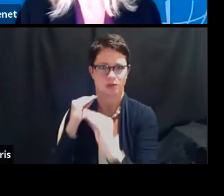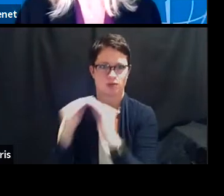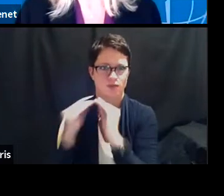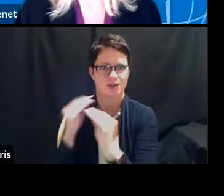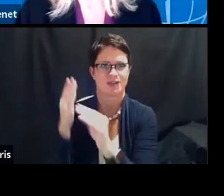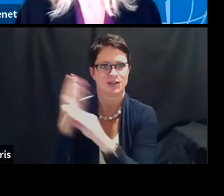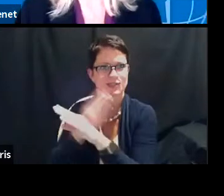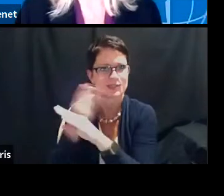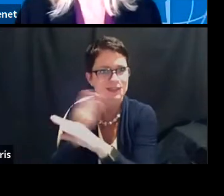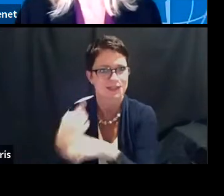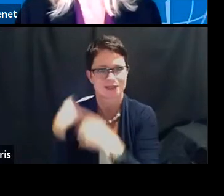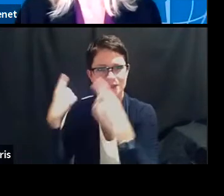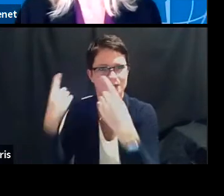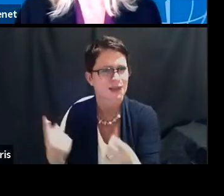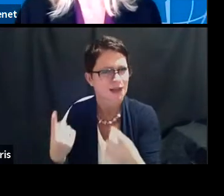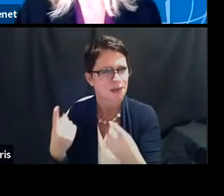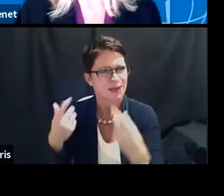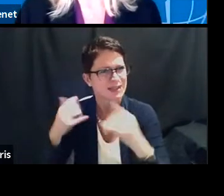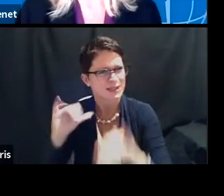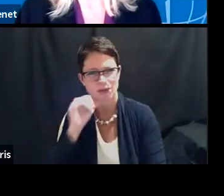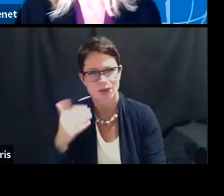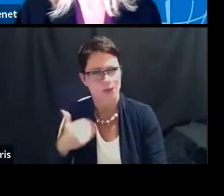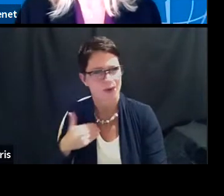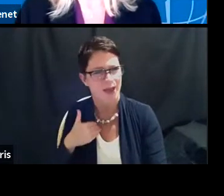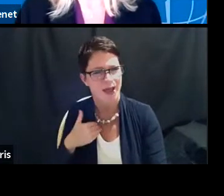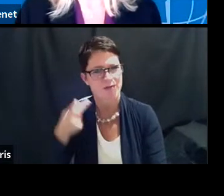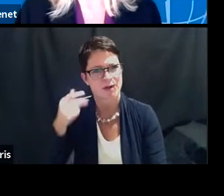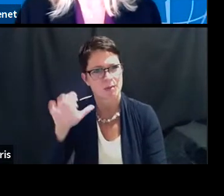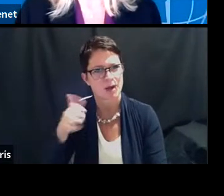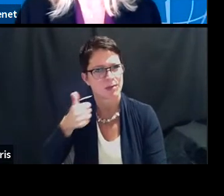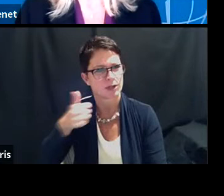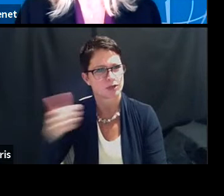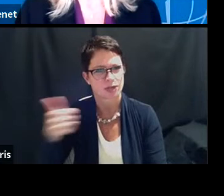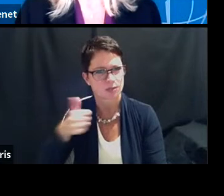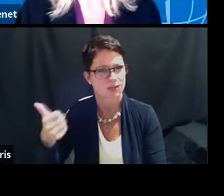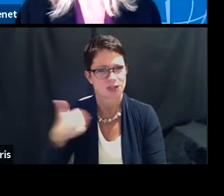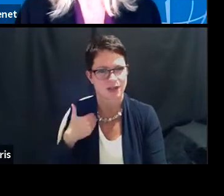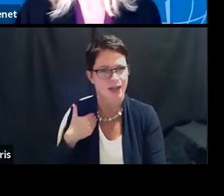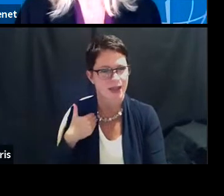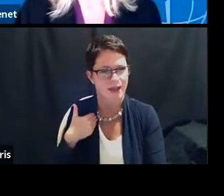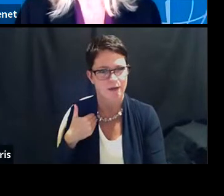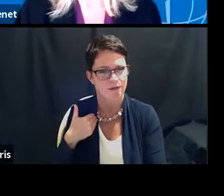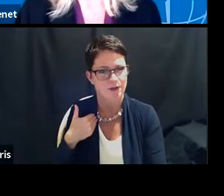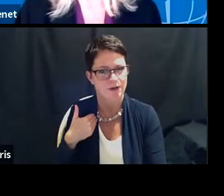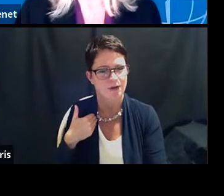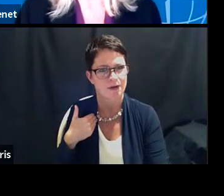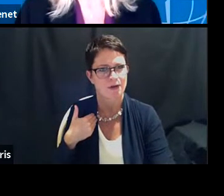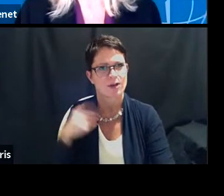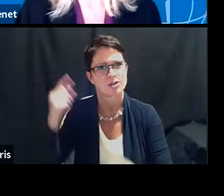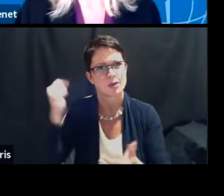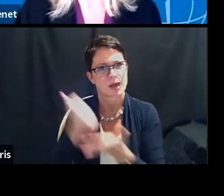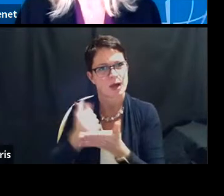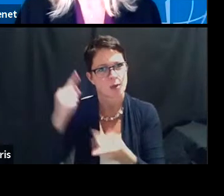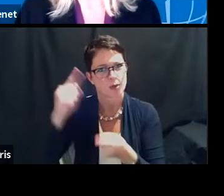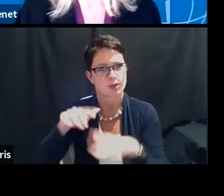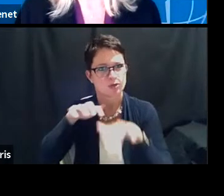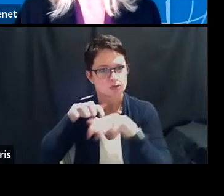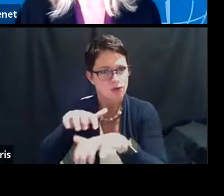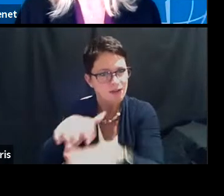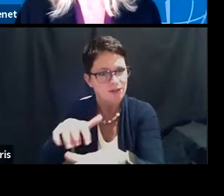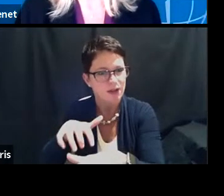now, that it would not have a public transport route to get there that reduces traffic